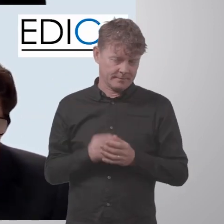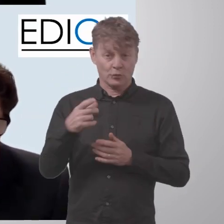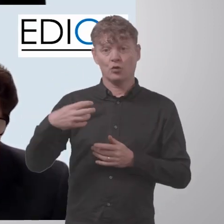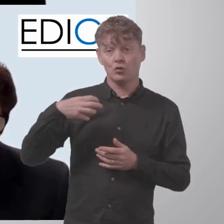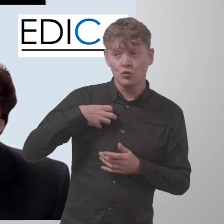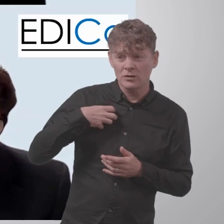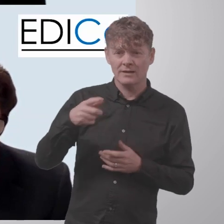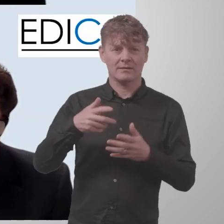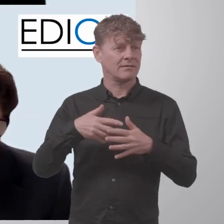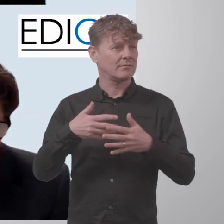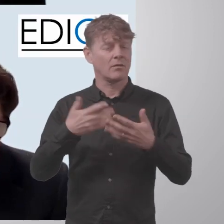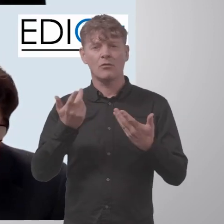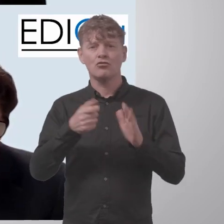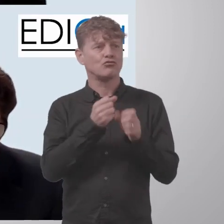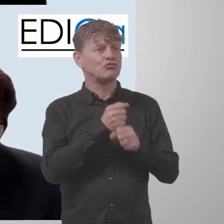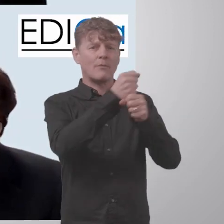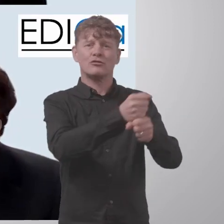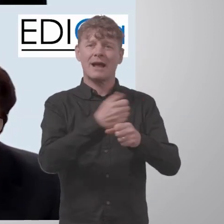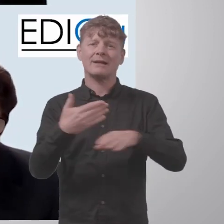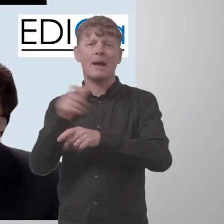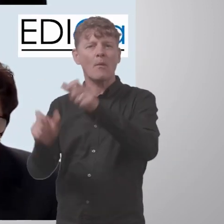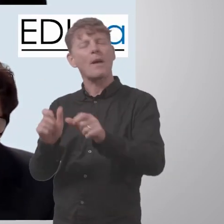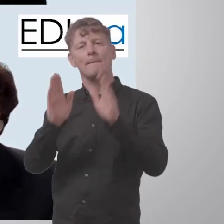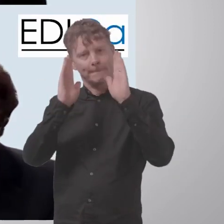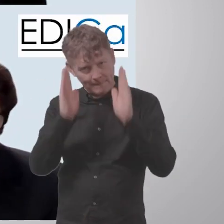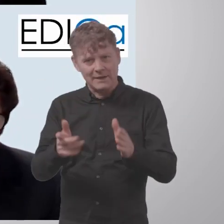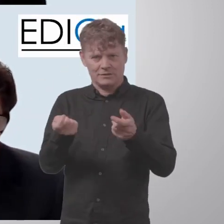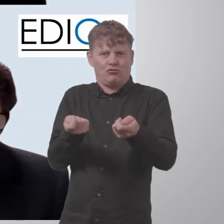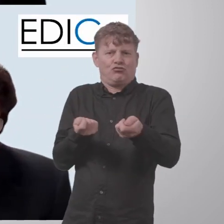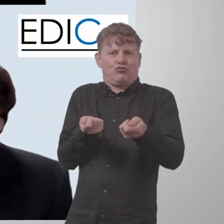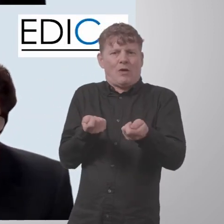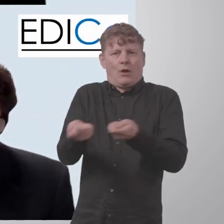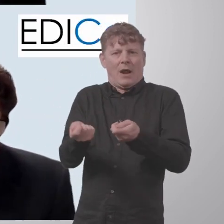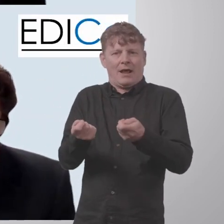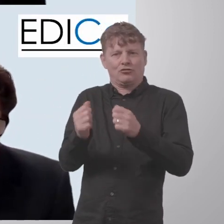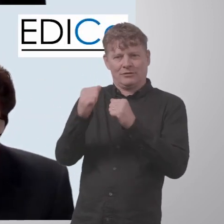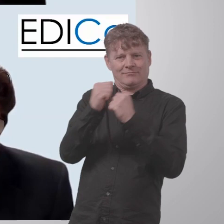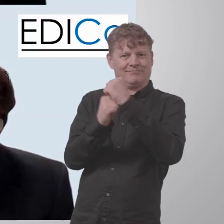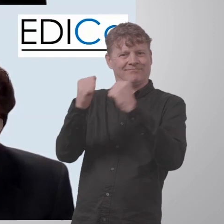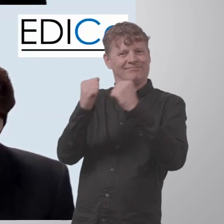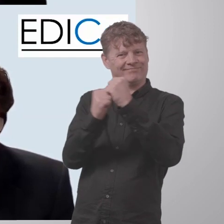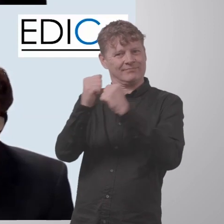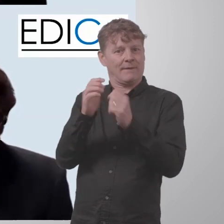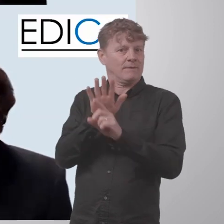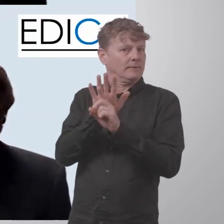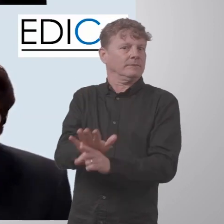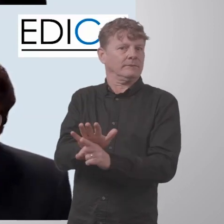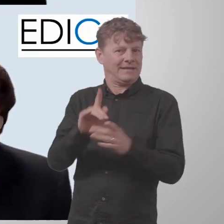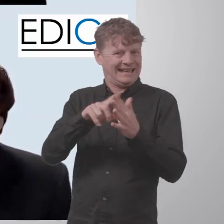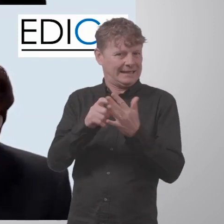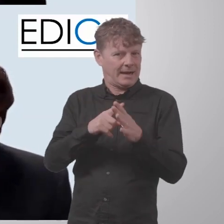must be able to have some kind of regulatory mechanism to enforce the kind of things that EDICa is actually looking at.